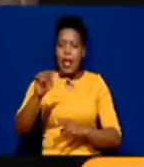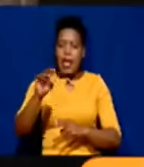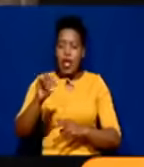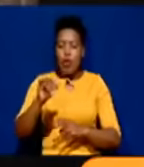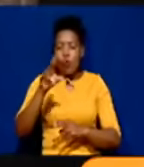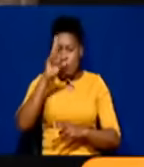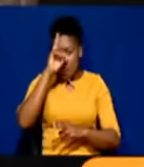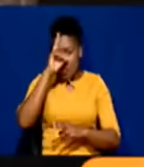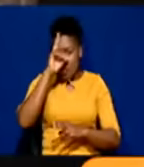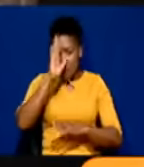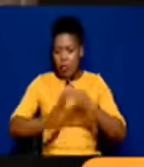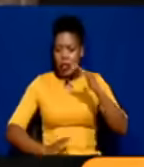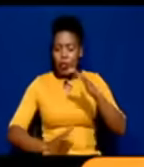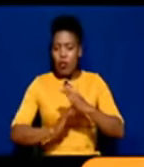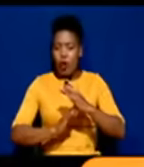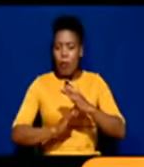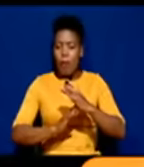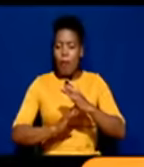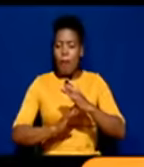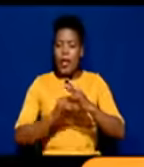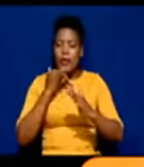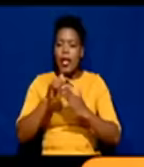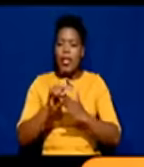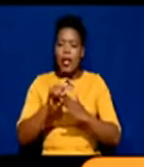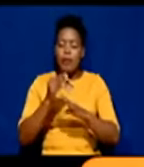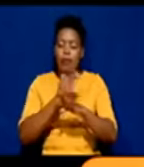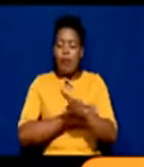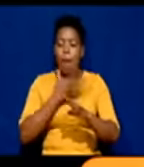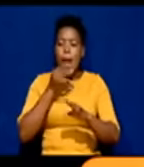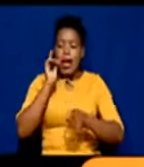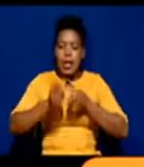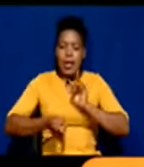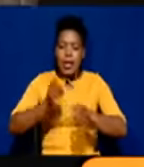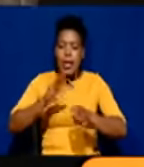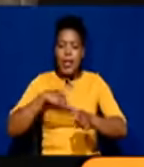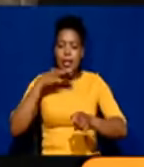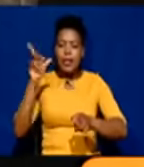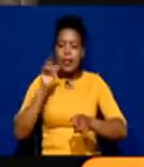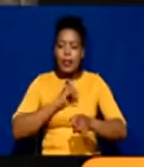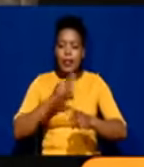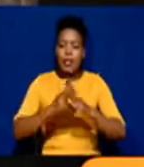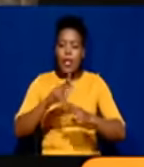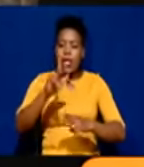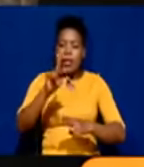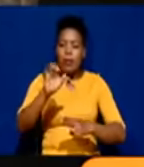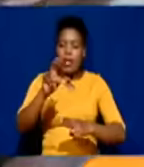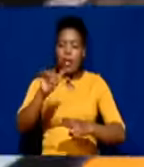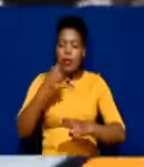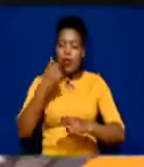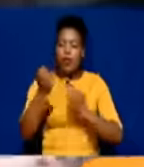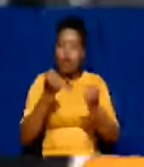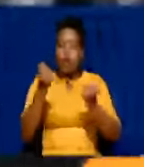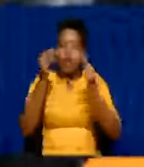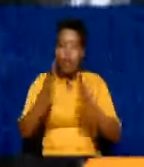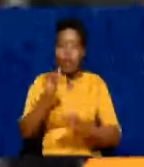Police Commander Peter Mulinge that the late world marathon record holder Kelvin Kiptum, who was the driver